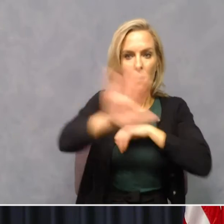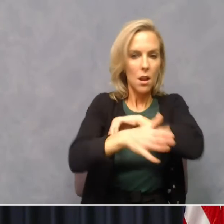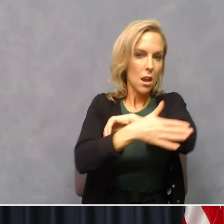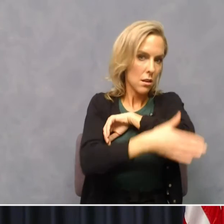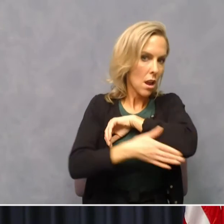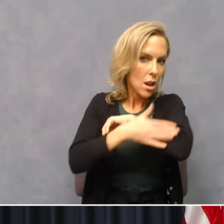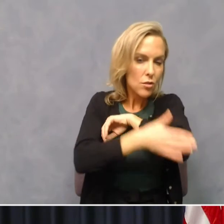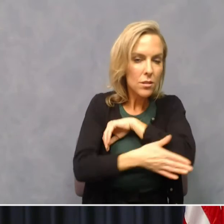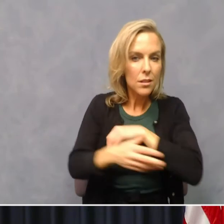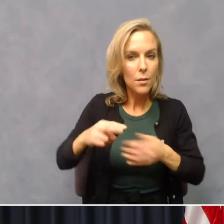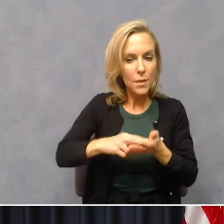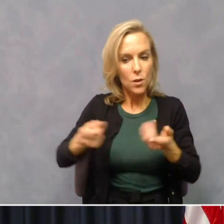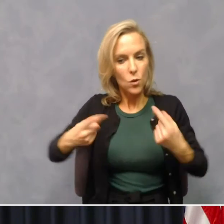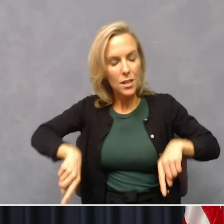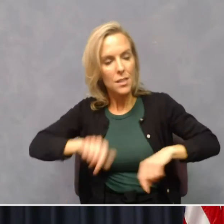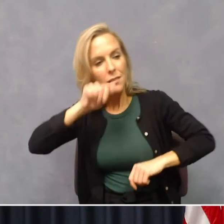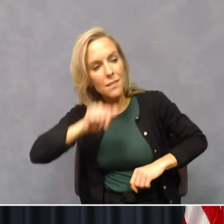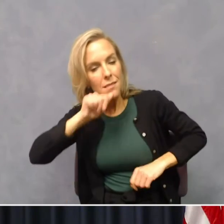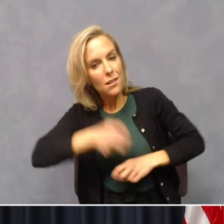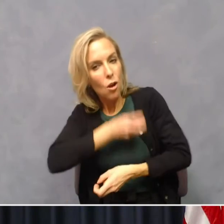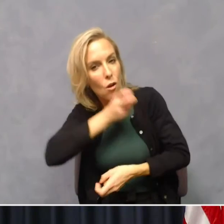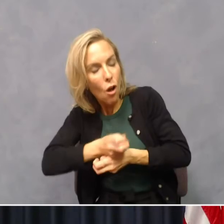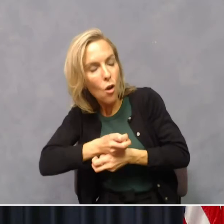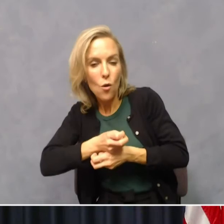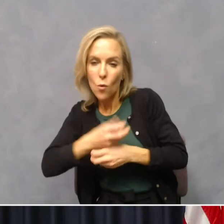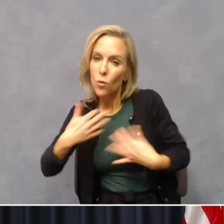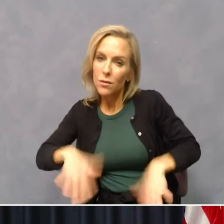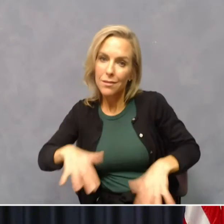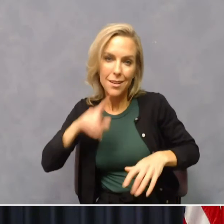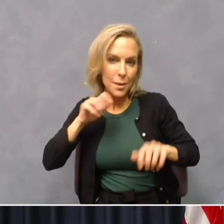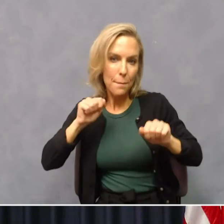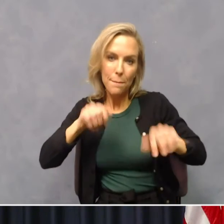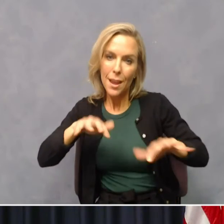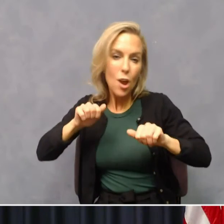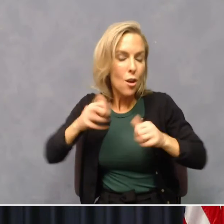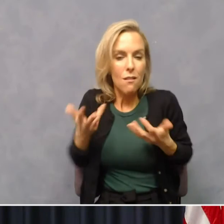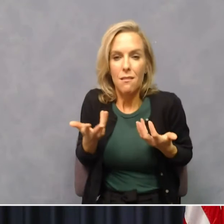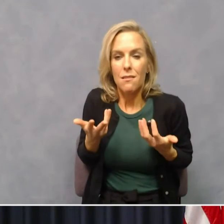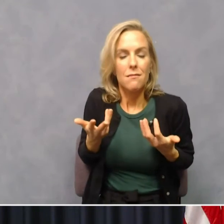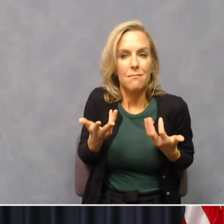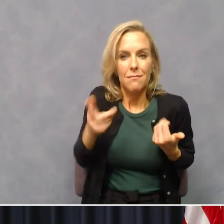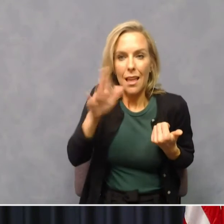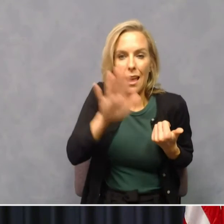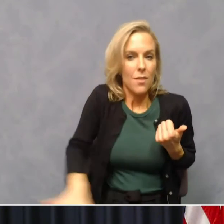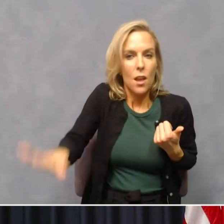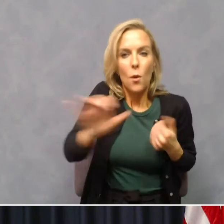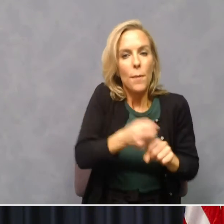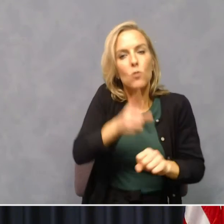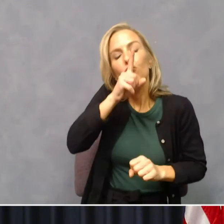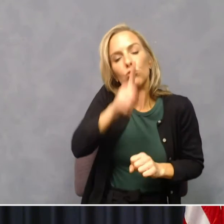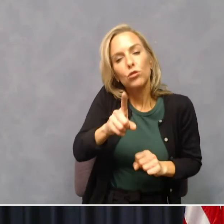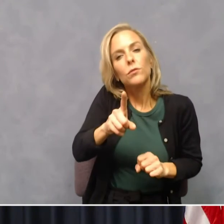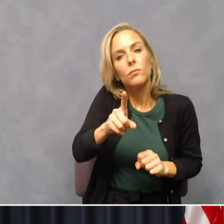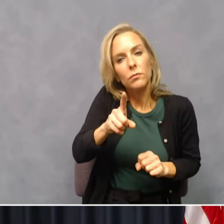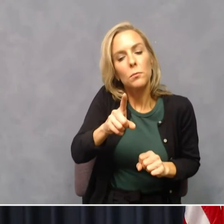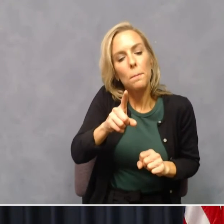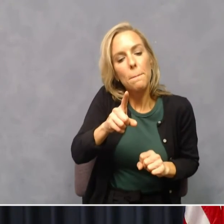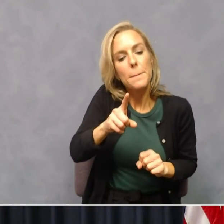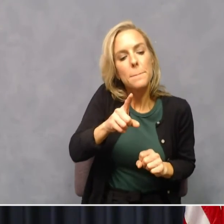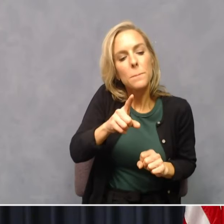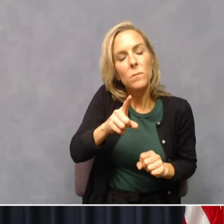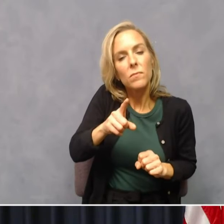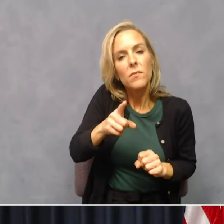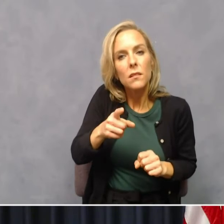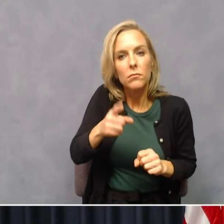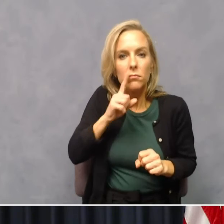for this miracle that's out there. That we want to make sure that everybody gets to